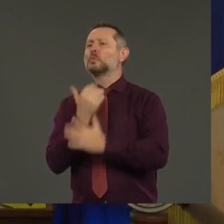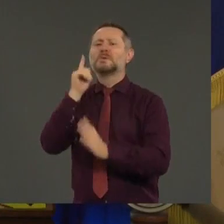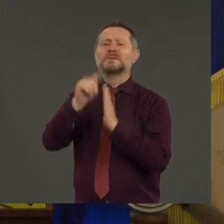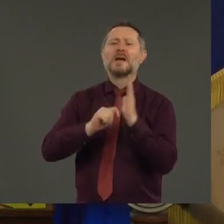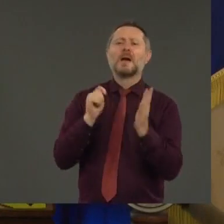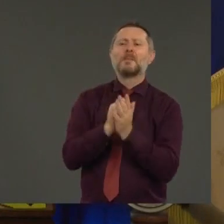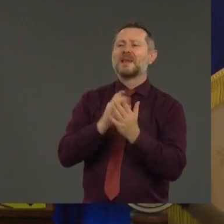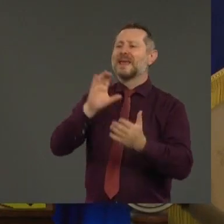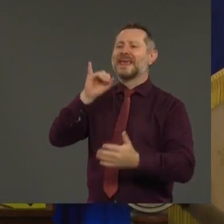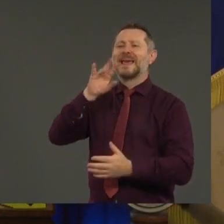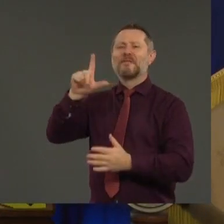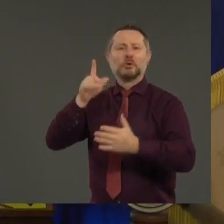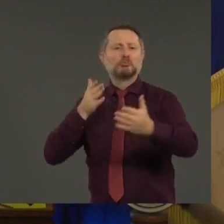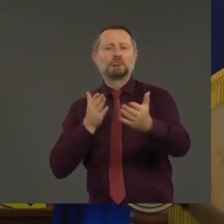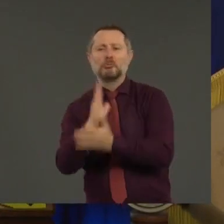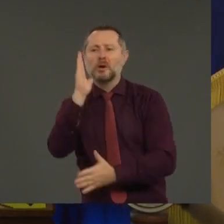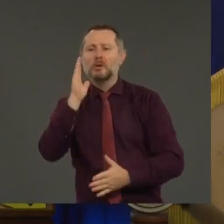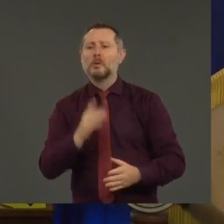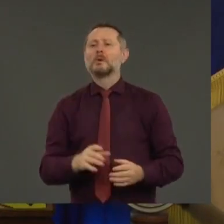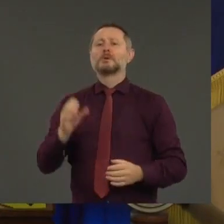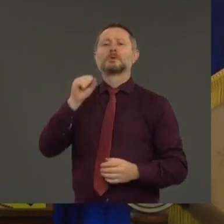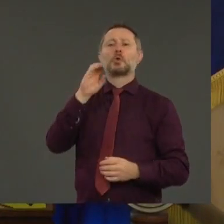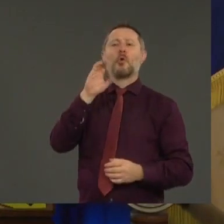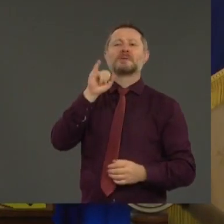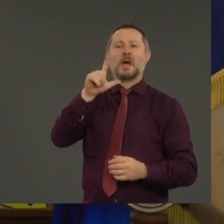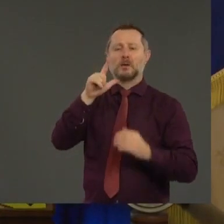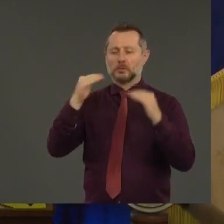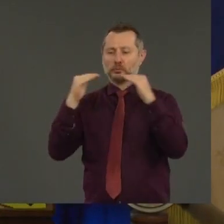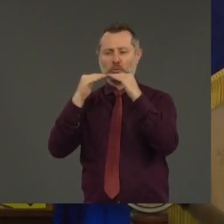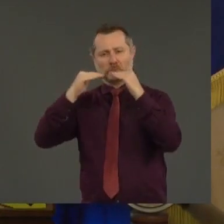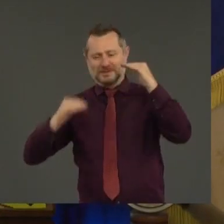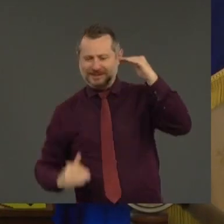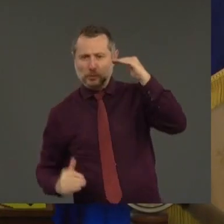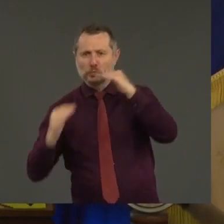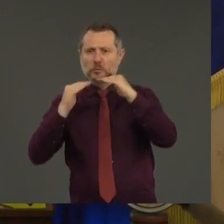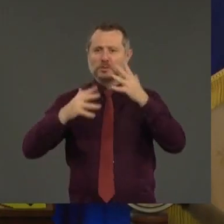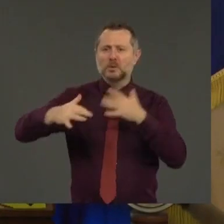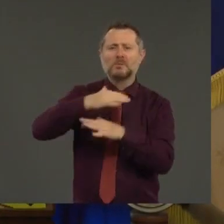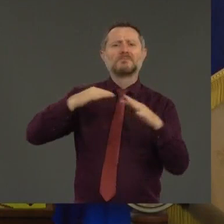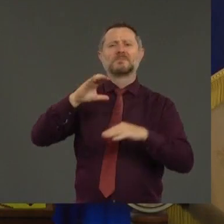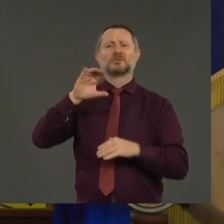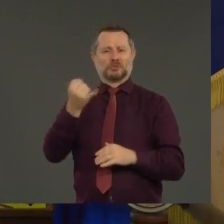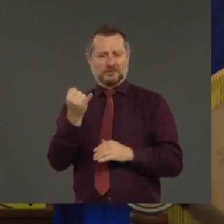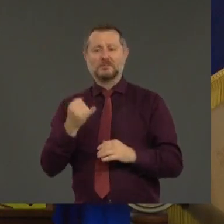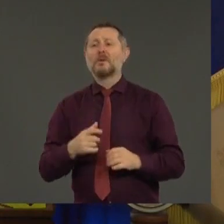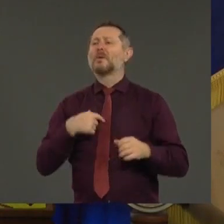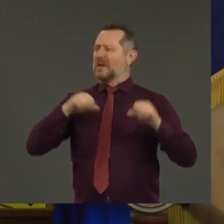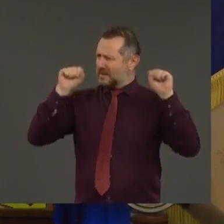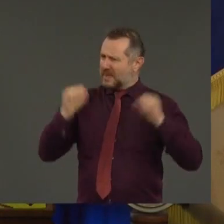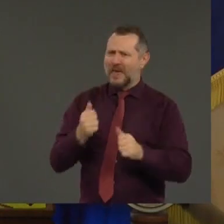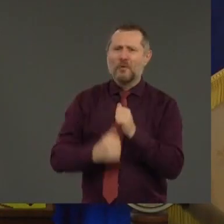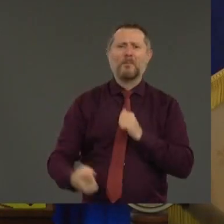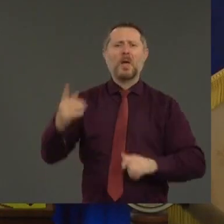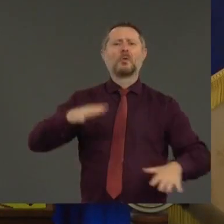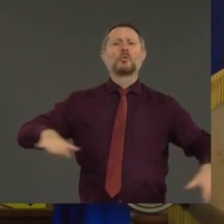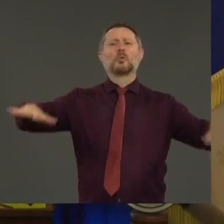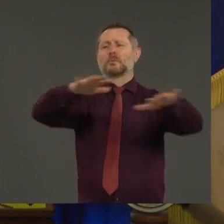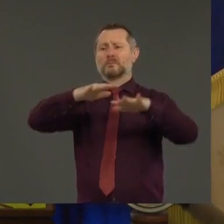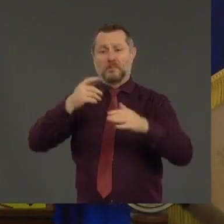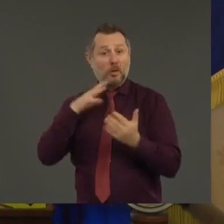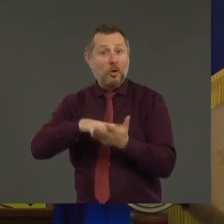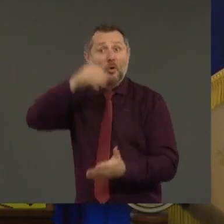rights and social justice. I know that we can. We learned that our better